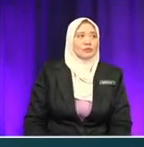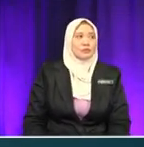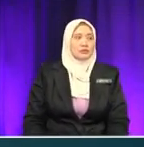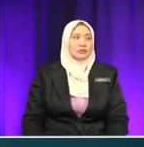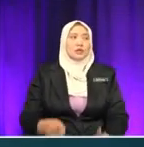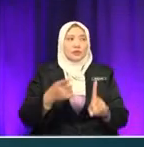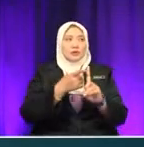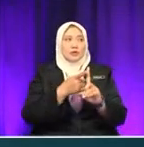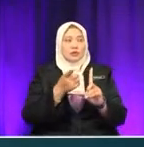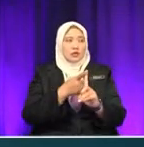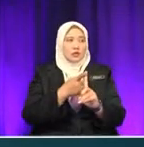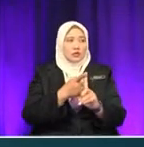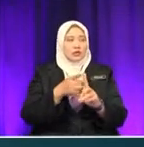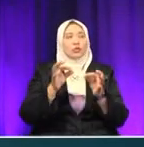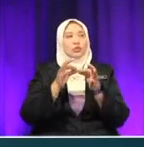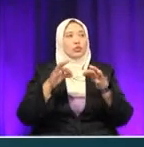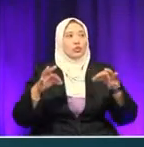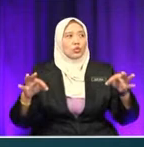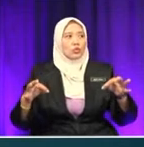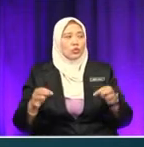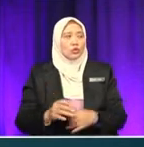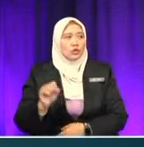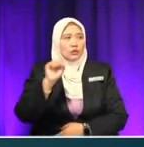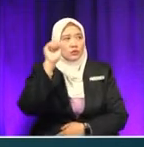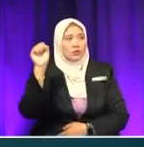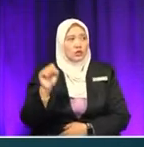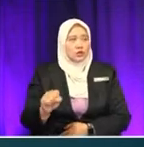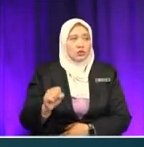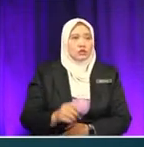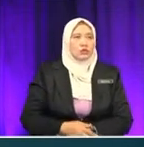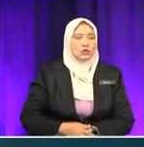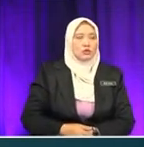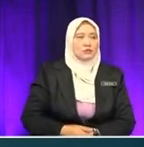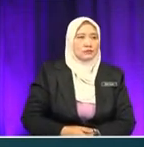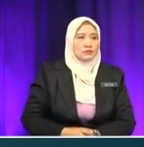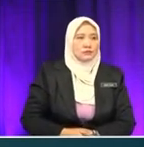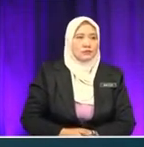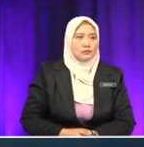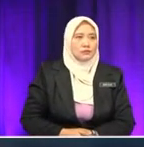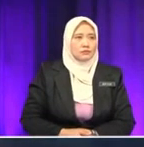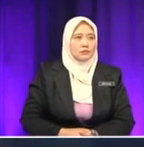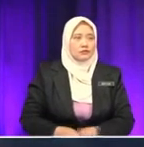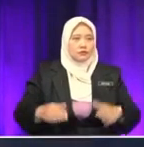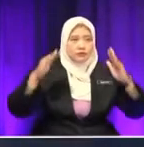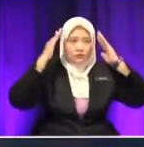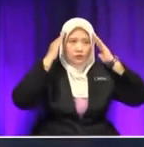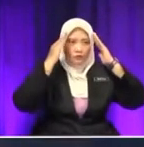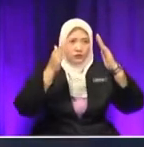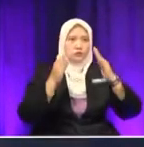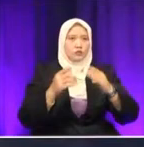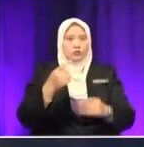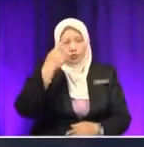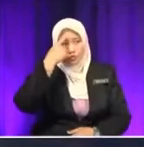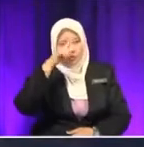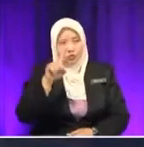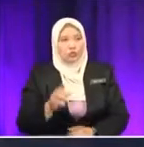you need to write the question in the bubble to draft your essay. Mm-hmm. Tivia, okay. I always focus my students to